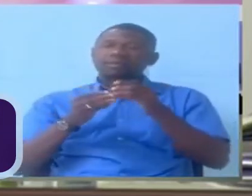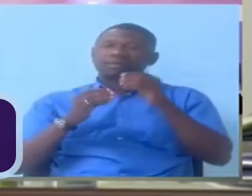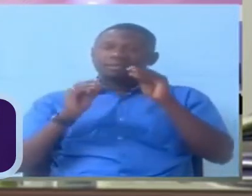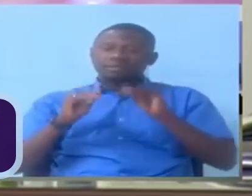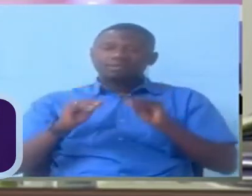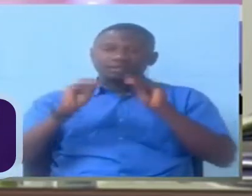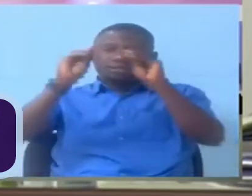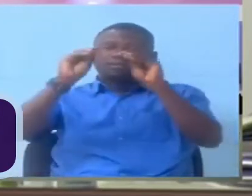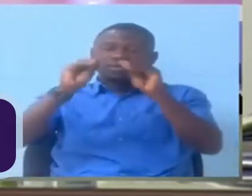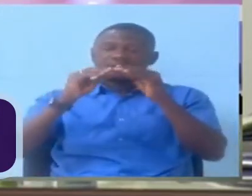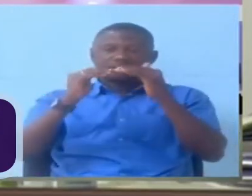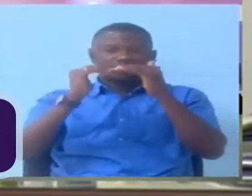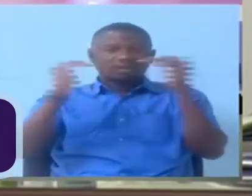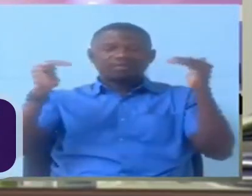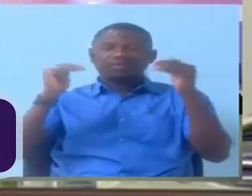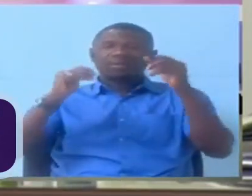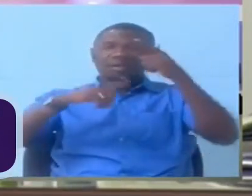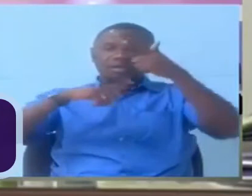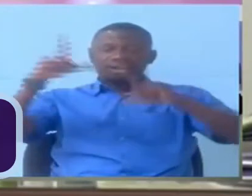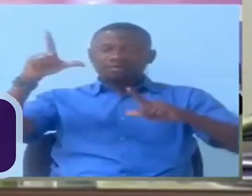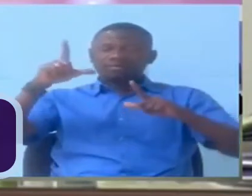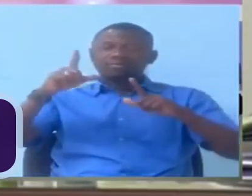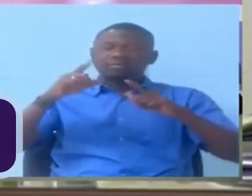And I competed well.